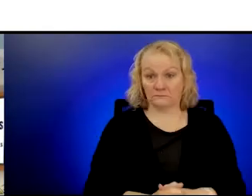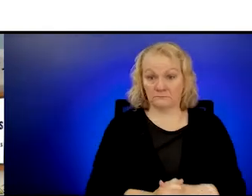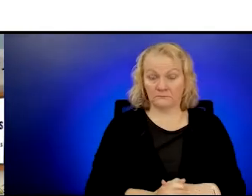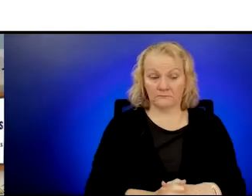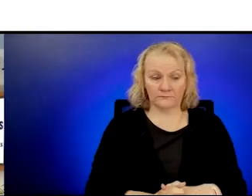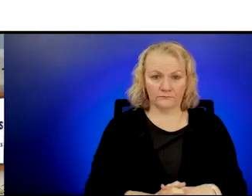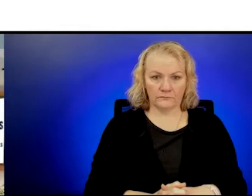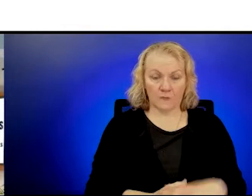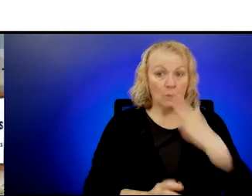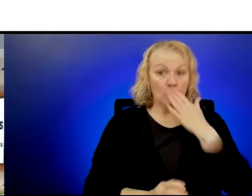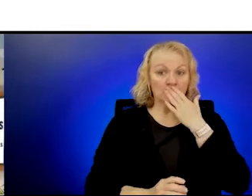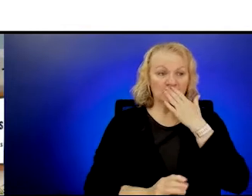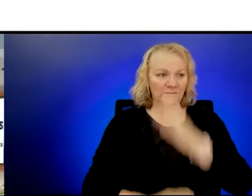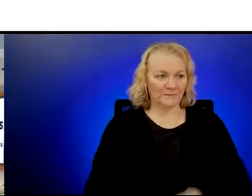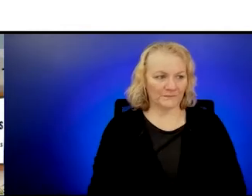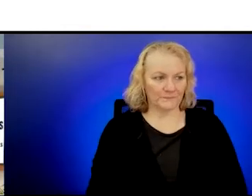Oops.